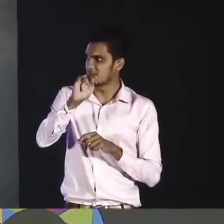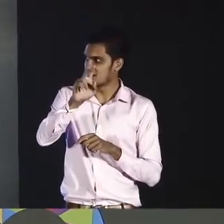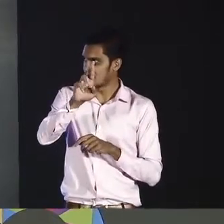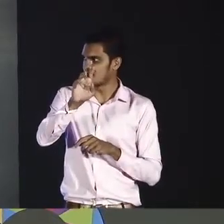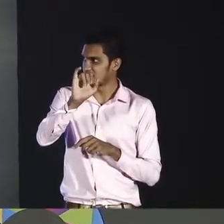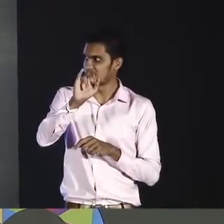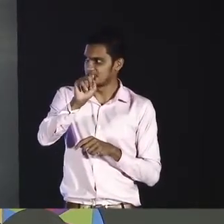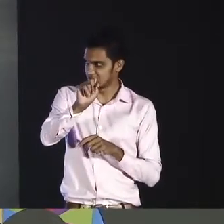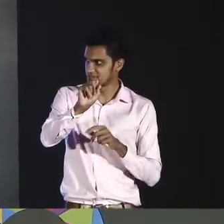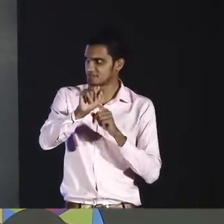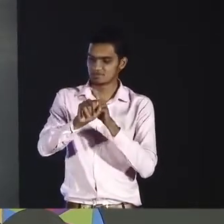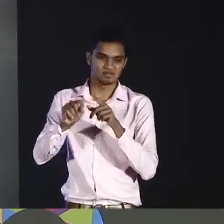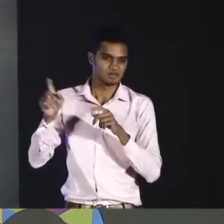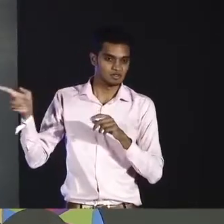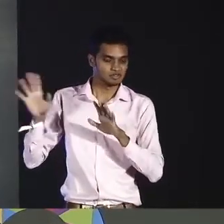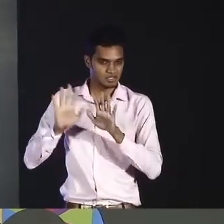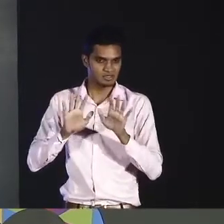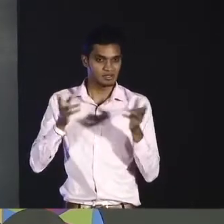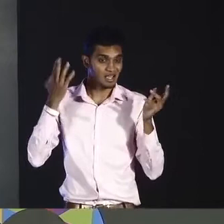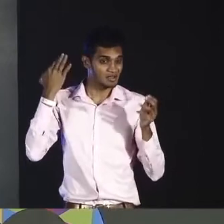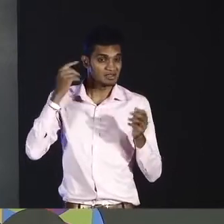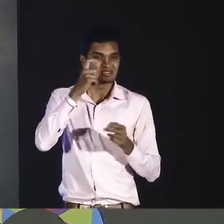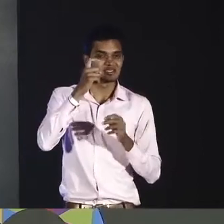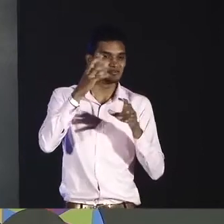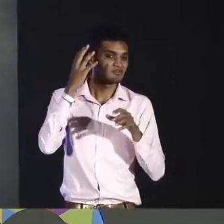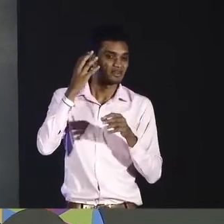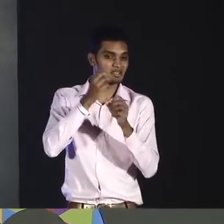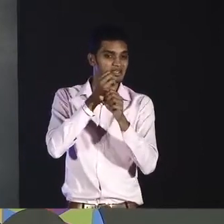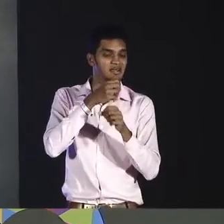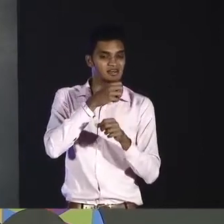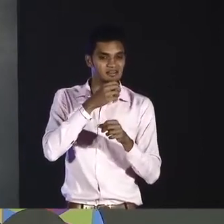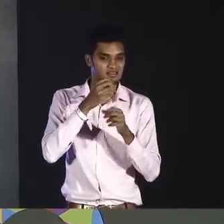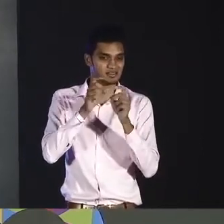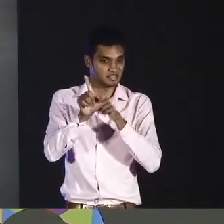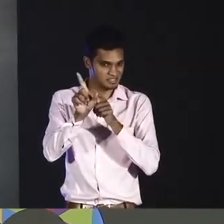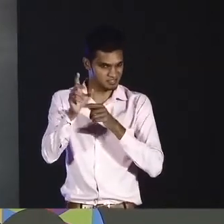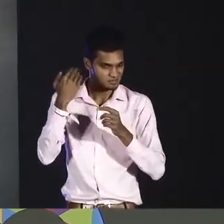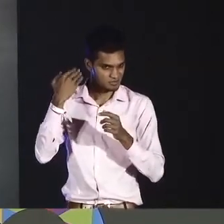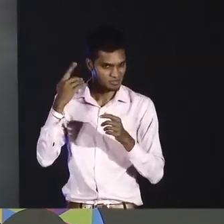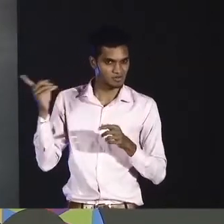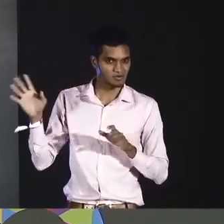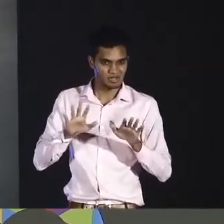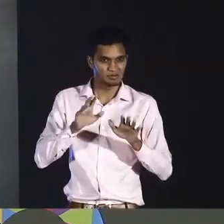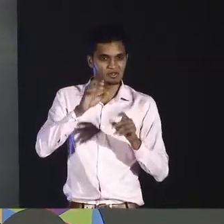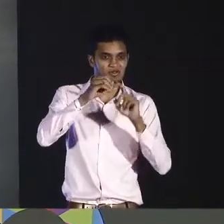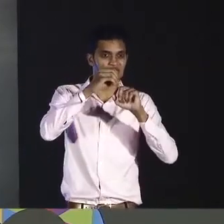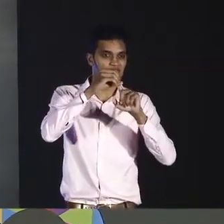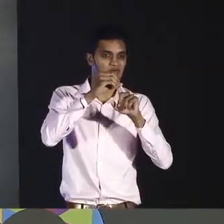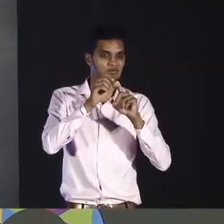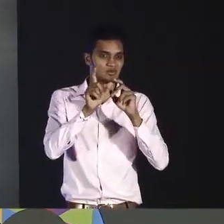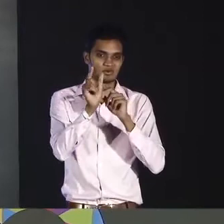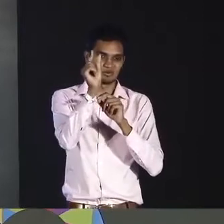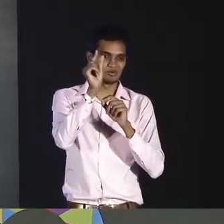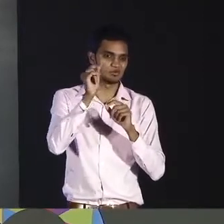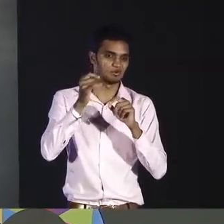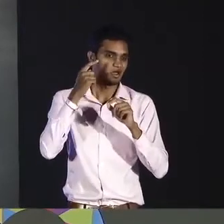my college event around 7 years back. There was an important intercollegiate quiz event which was